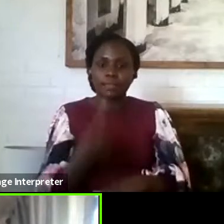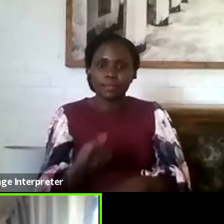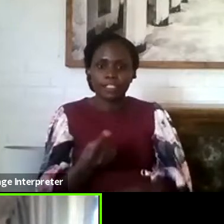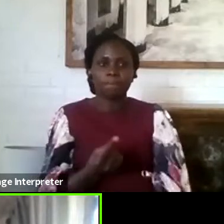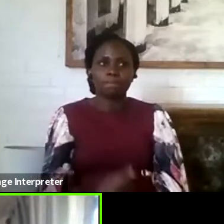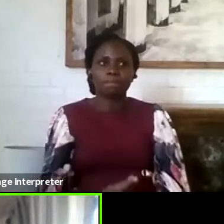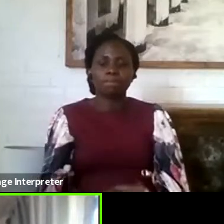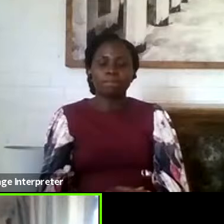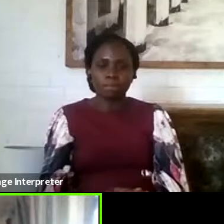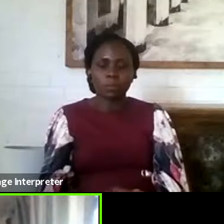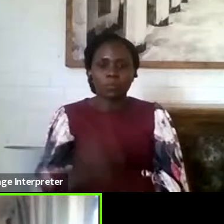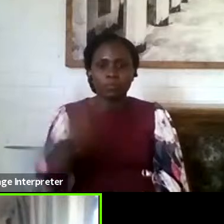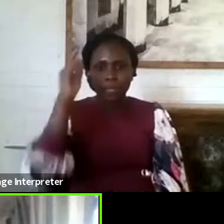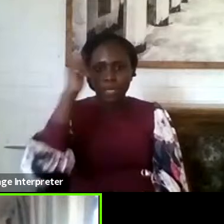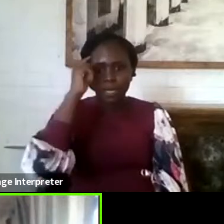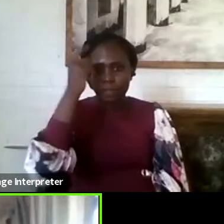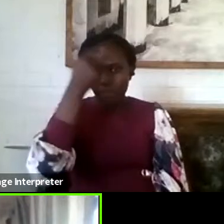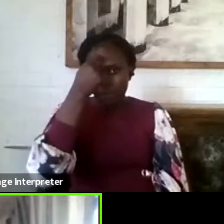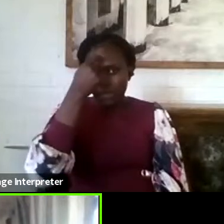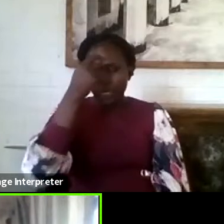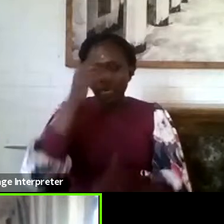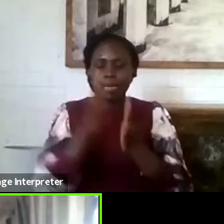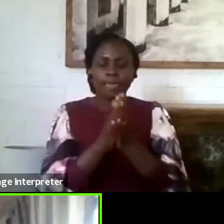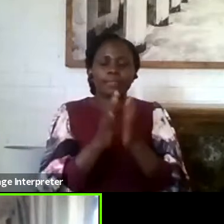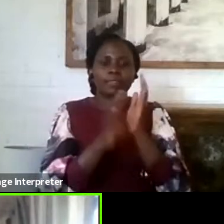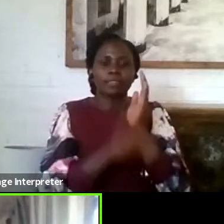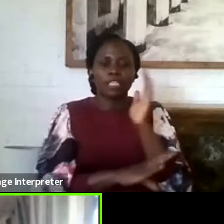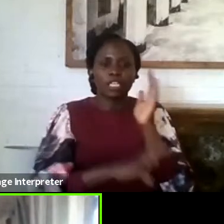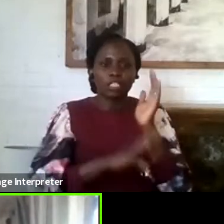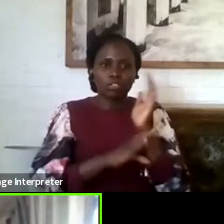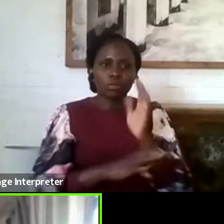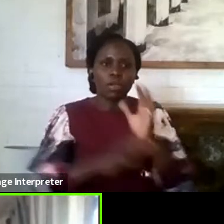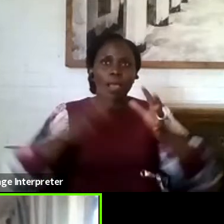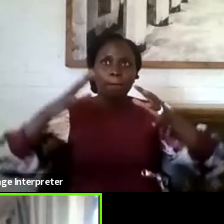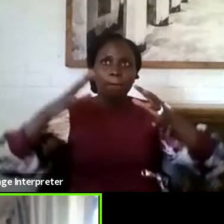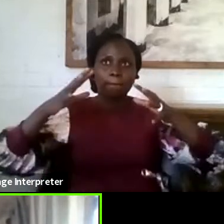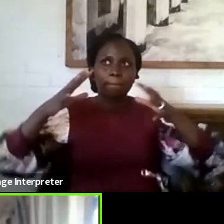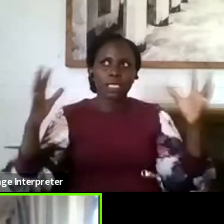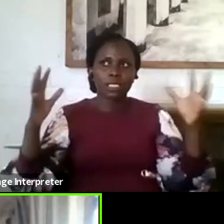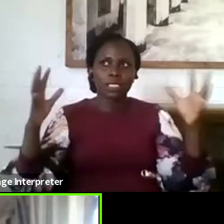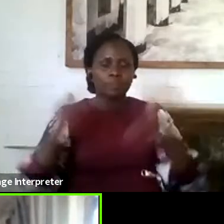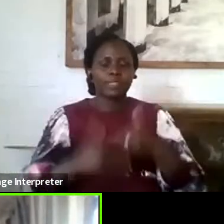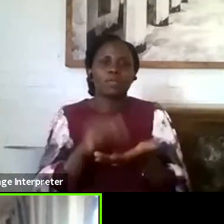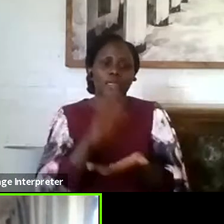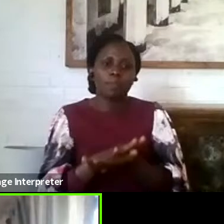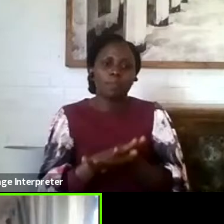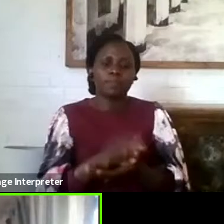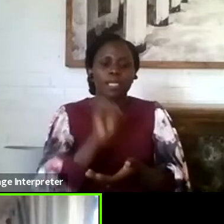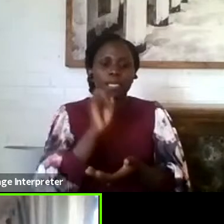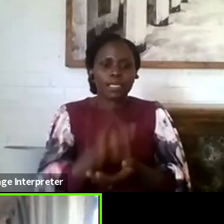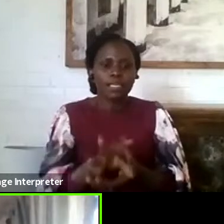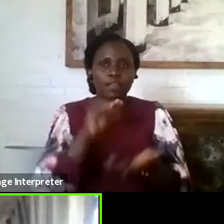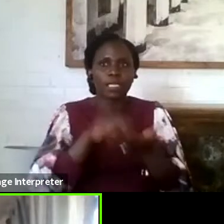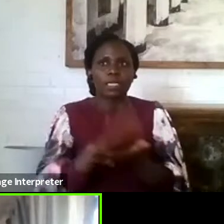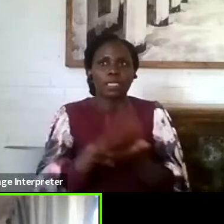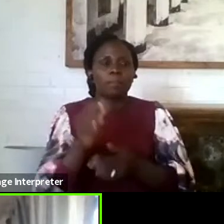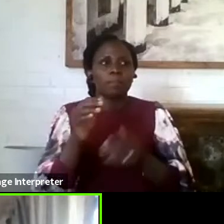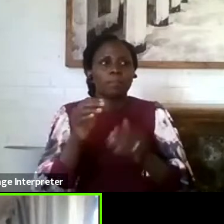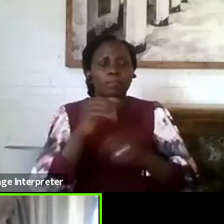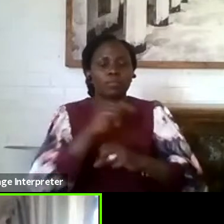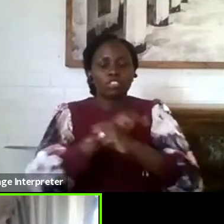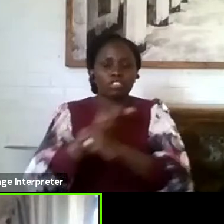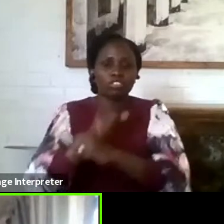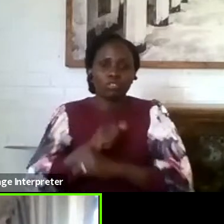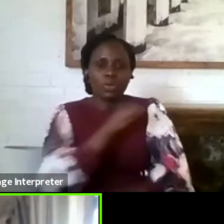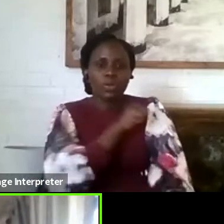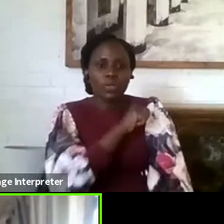governments and states are the biggest processors of data. If the Data Protection Authority is not completely